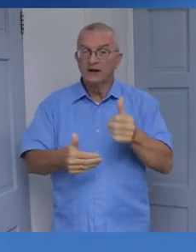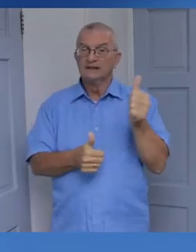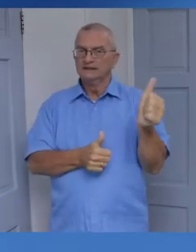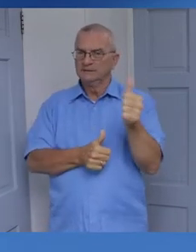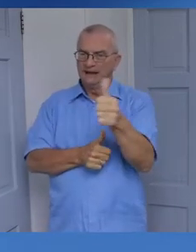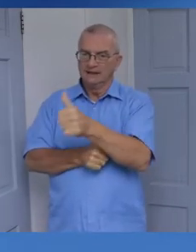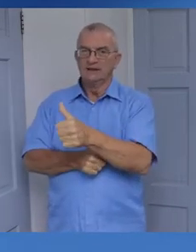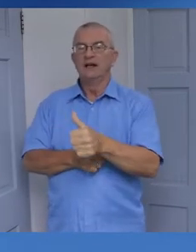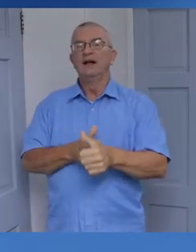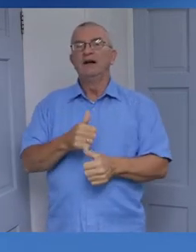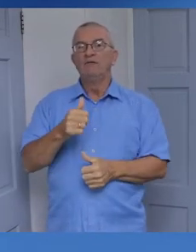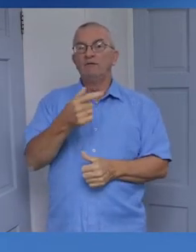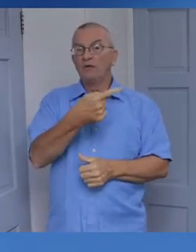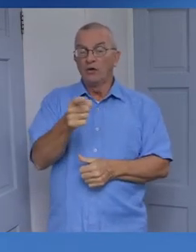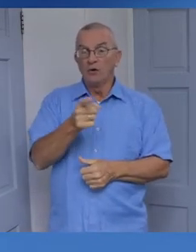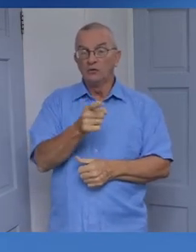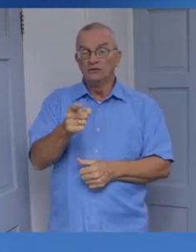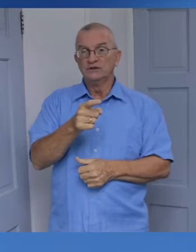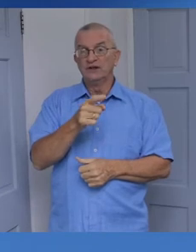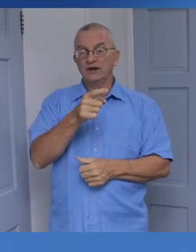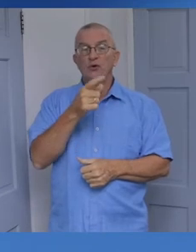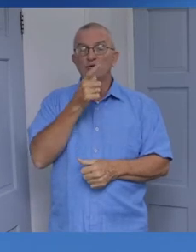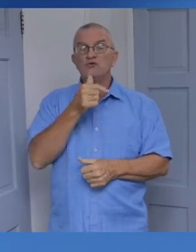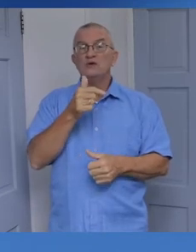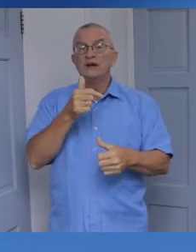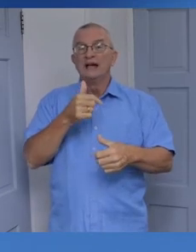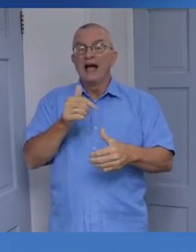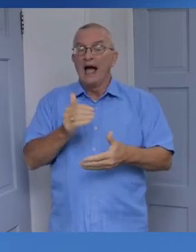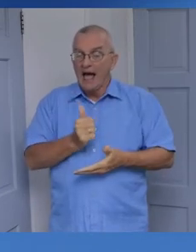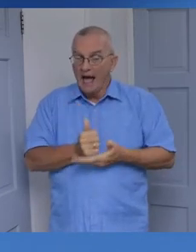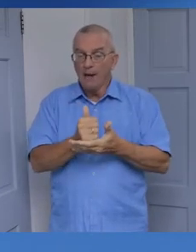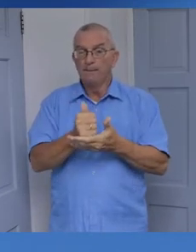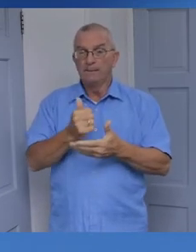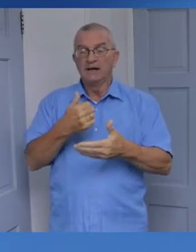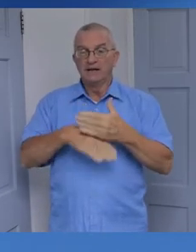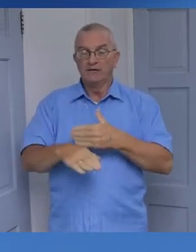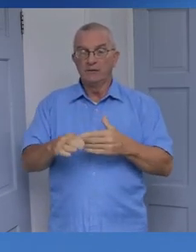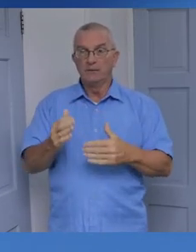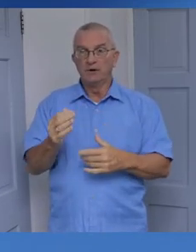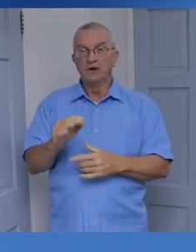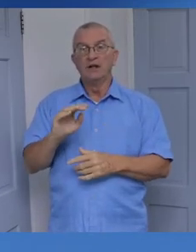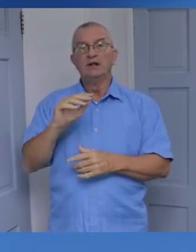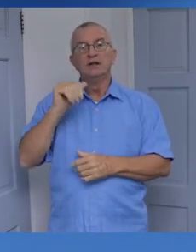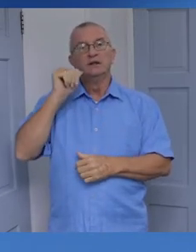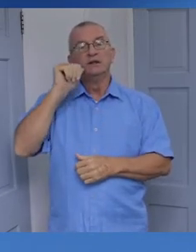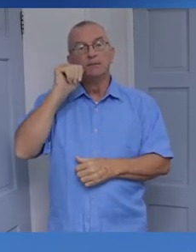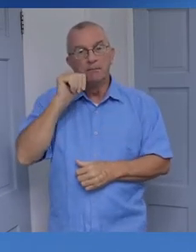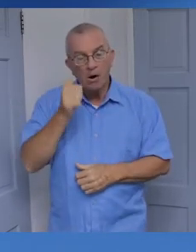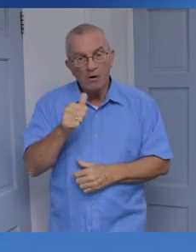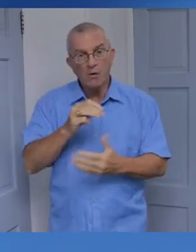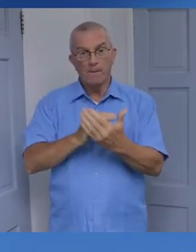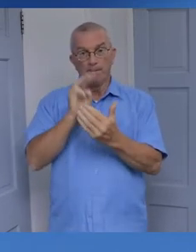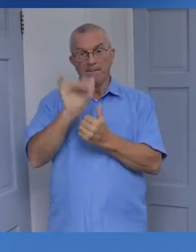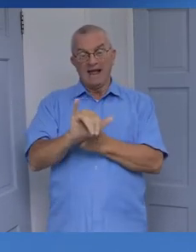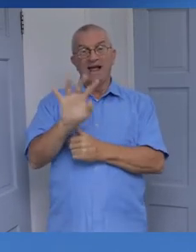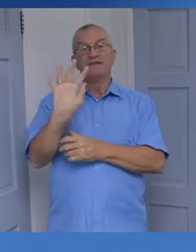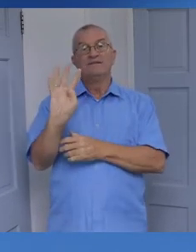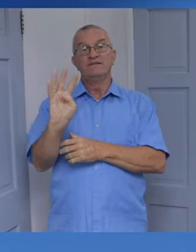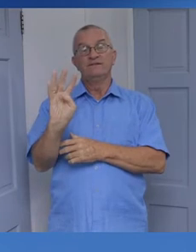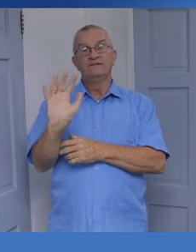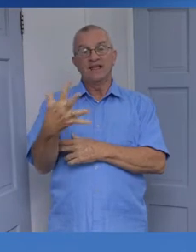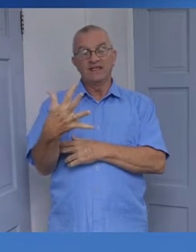2020. Colleagues all, tomorrow 5th marks the 10th year since the